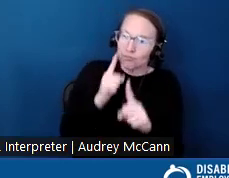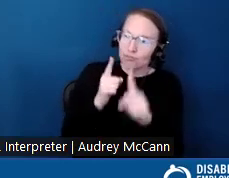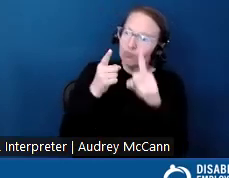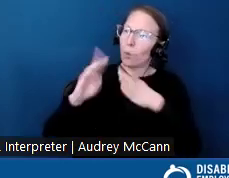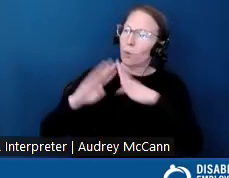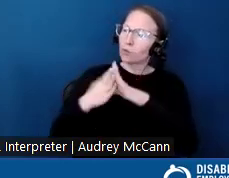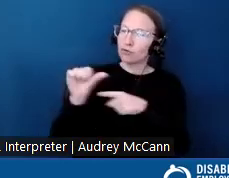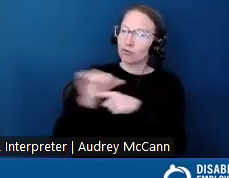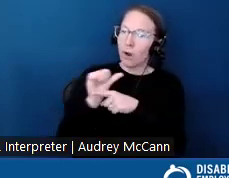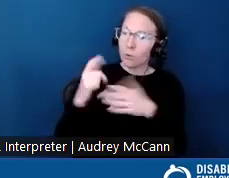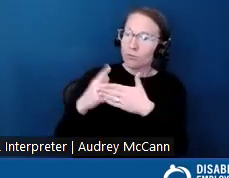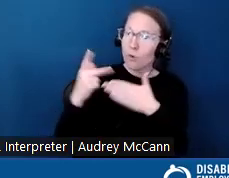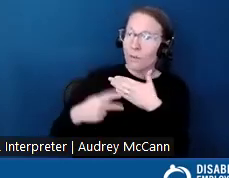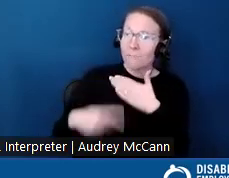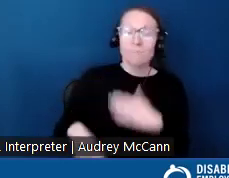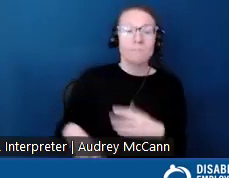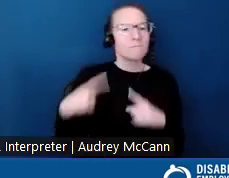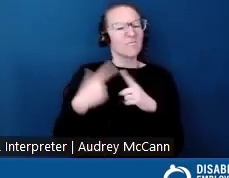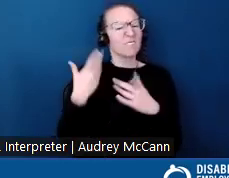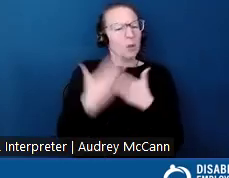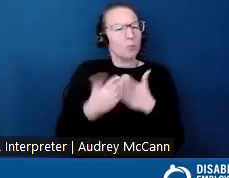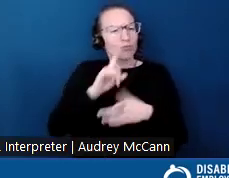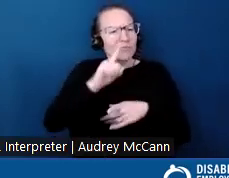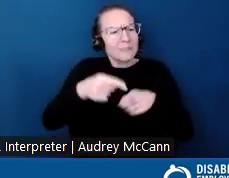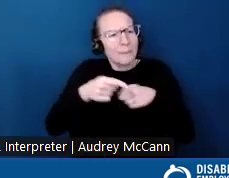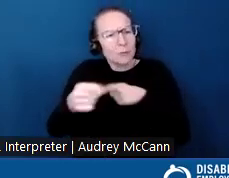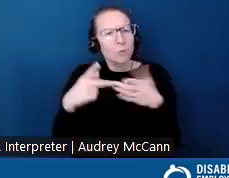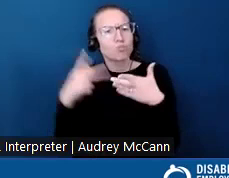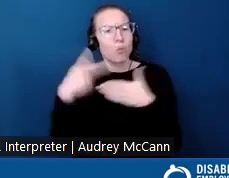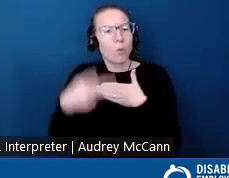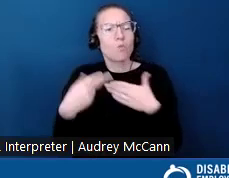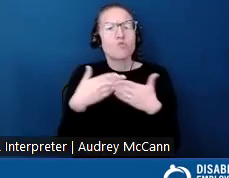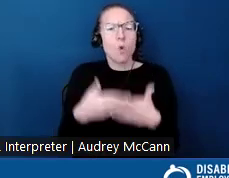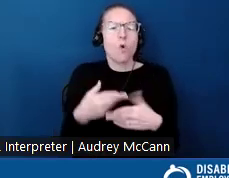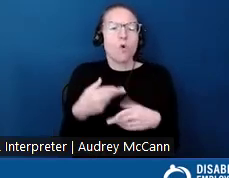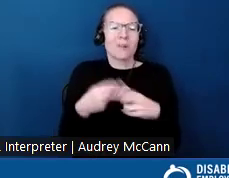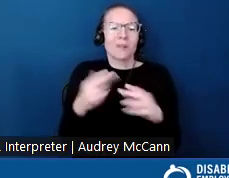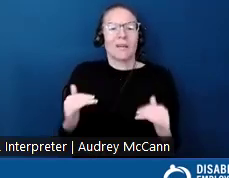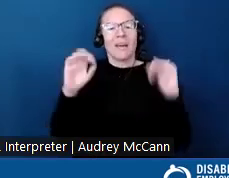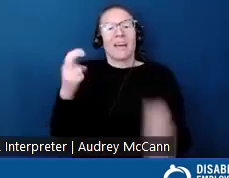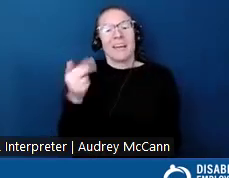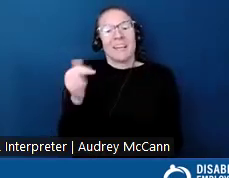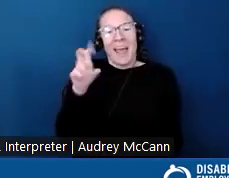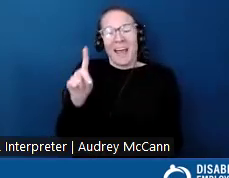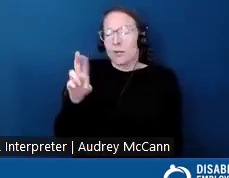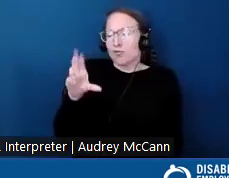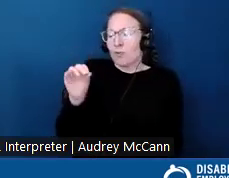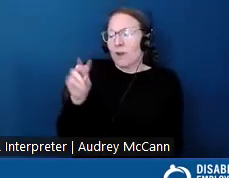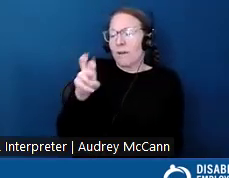program, and some specialized programming called Enhanced Recovery Services through some other opioid